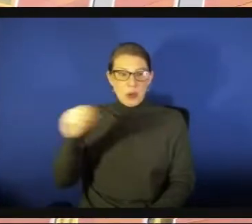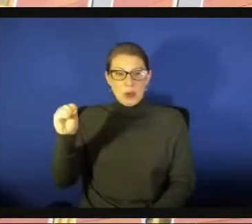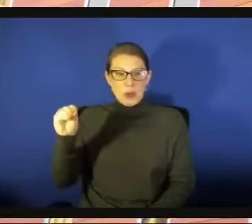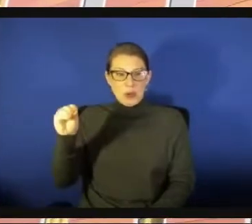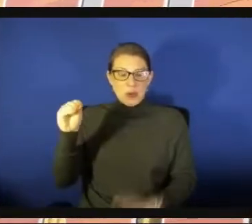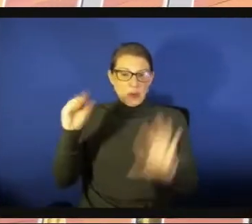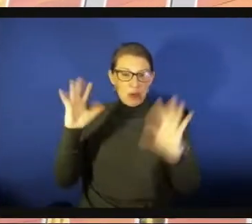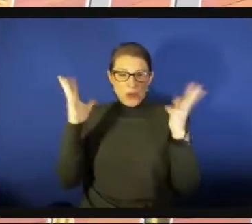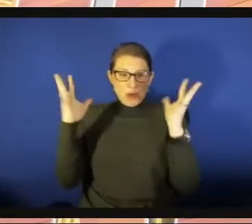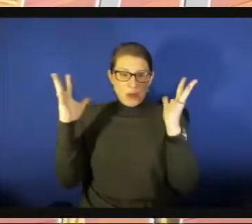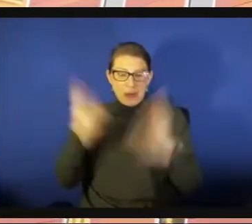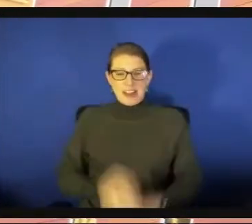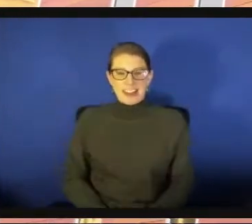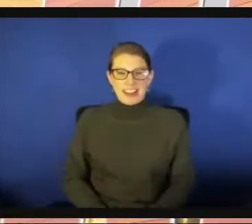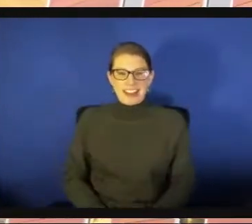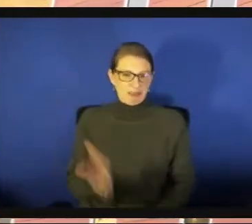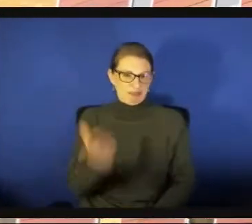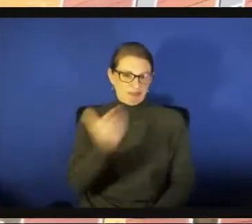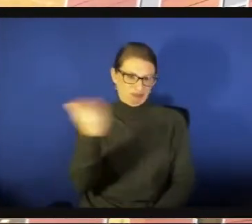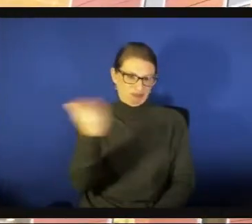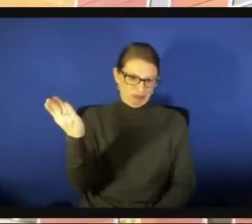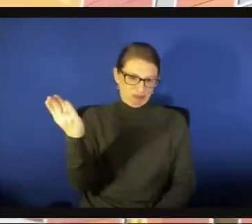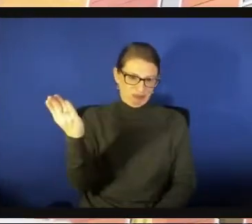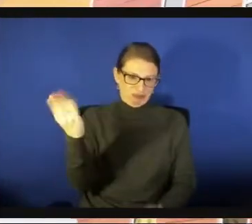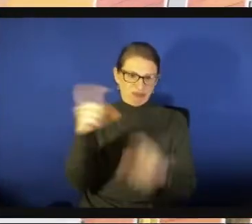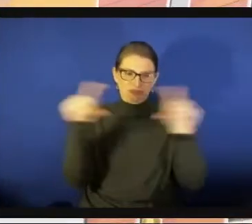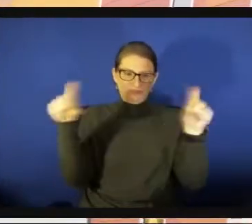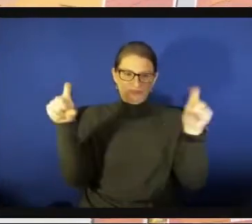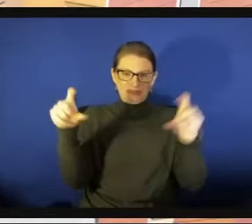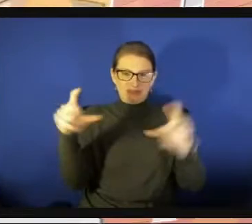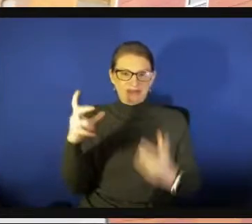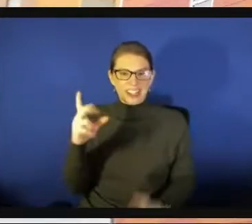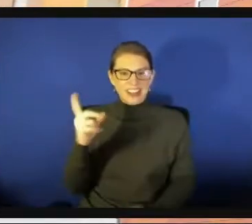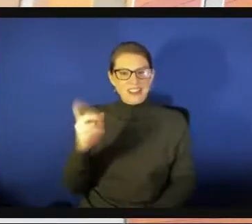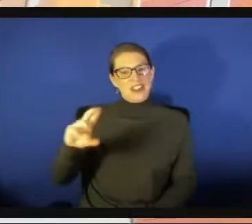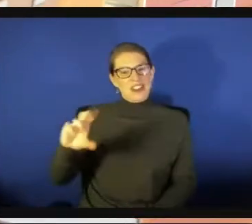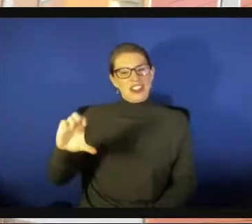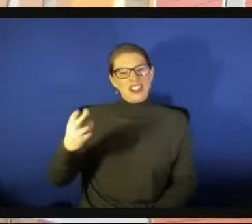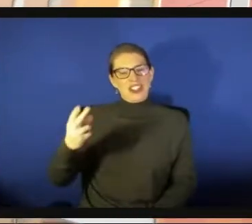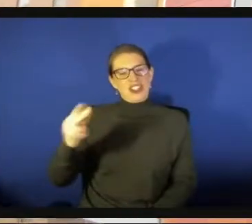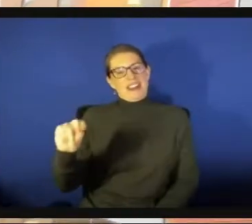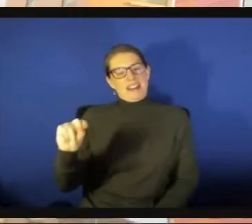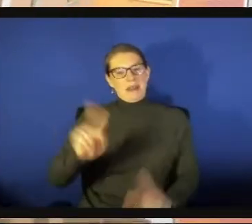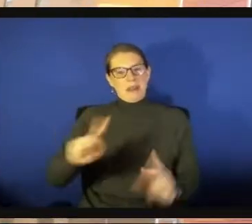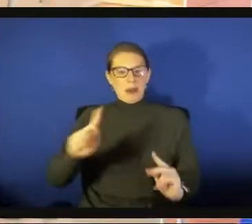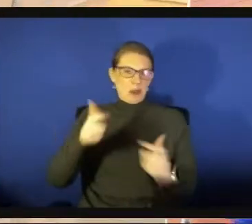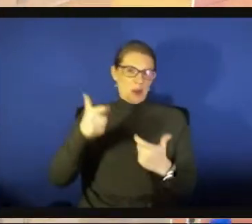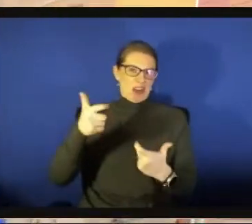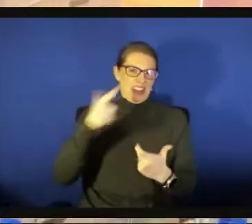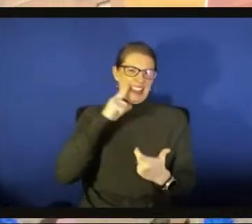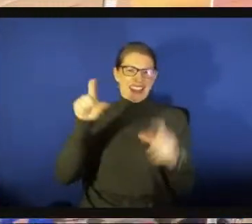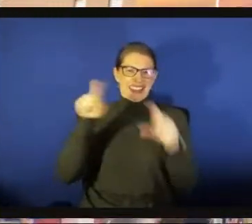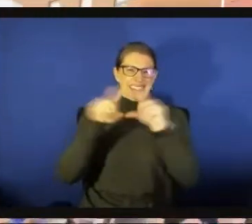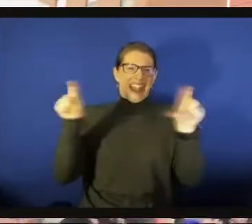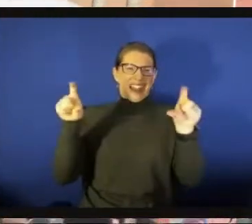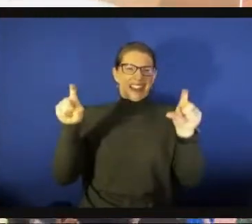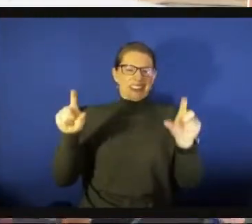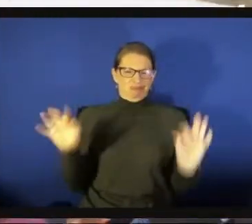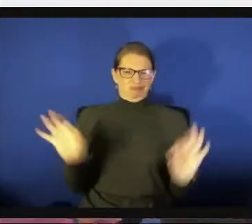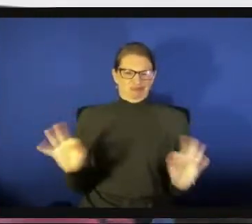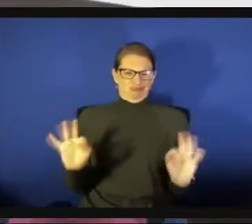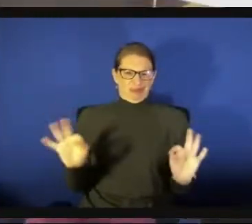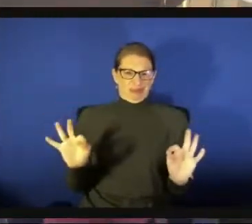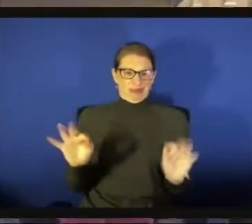In all its glory. Dr. Chen, just what is it like? I know a lot of people watching are thinking it's a sign on the side of a building, but to know what's going to be